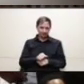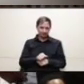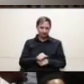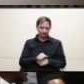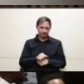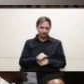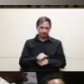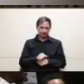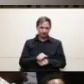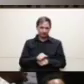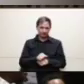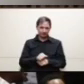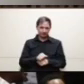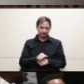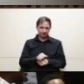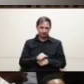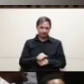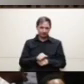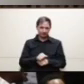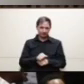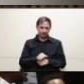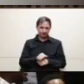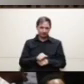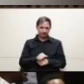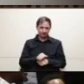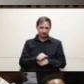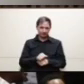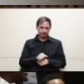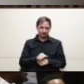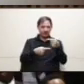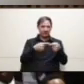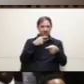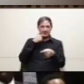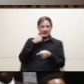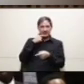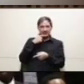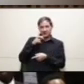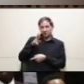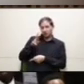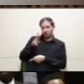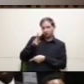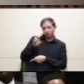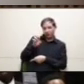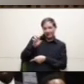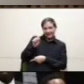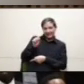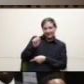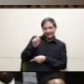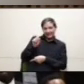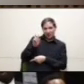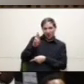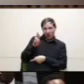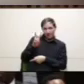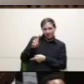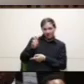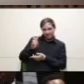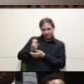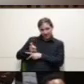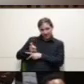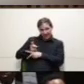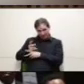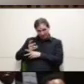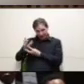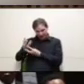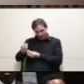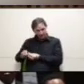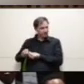capacitate or to increase the revenue in our municipality on month expenditure, whilst the ratio